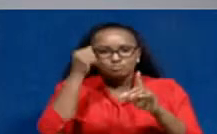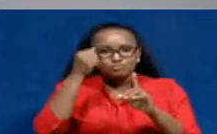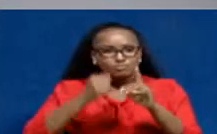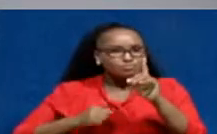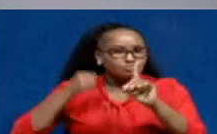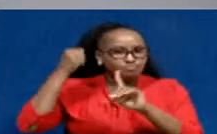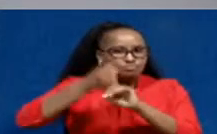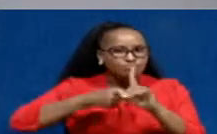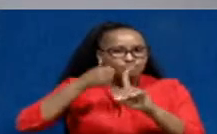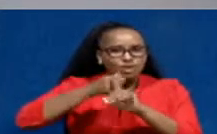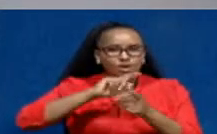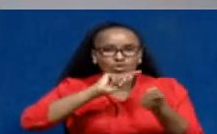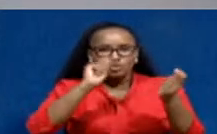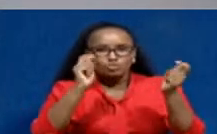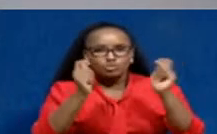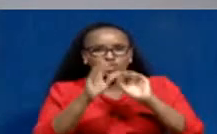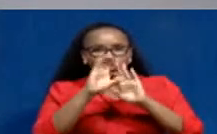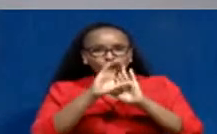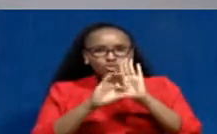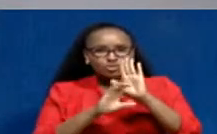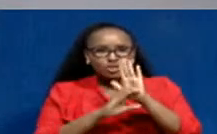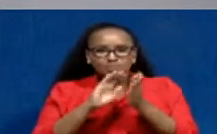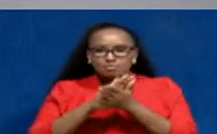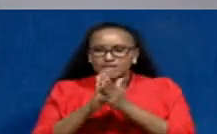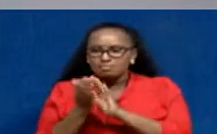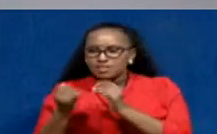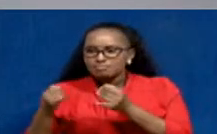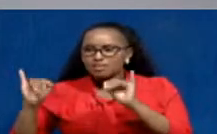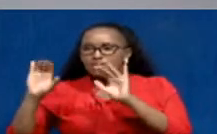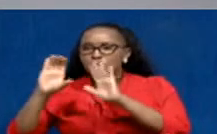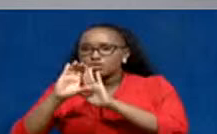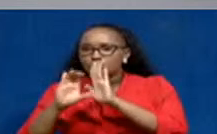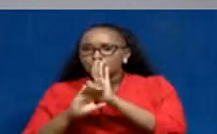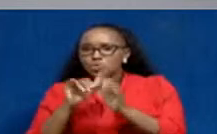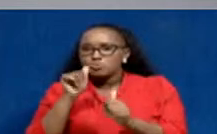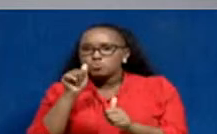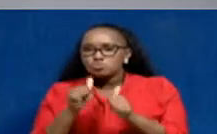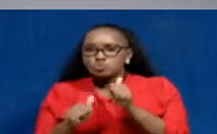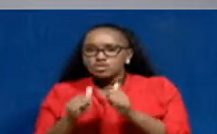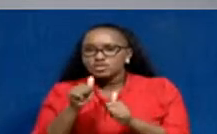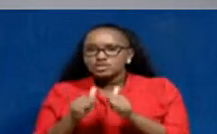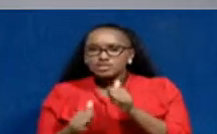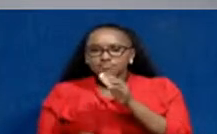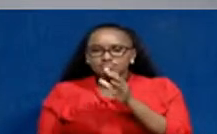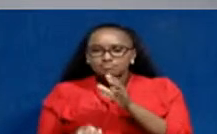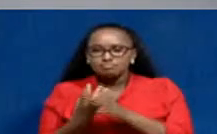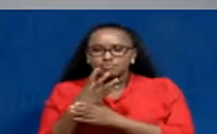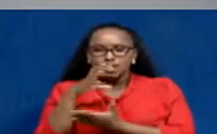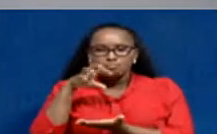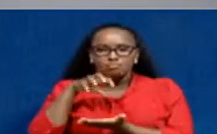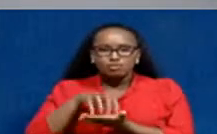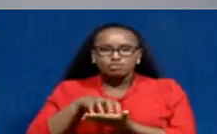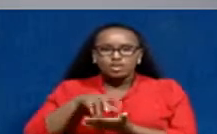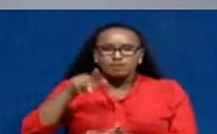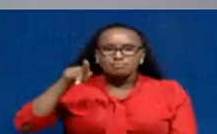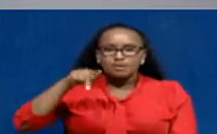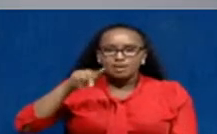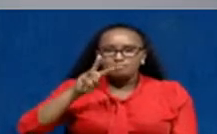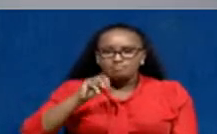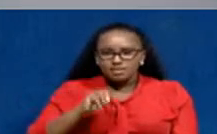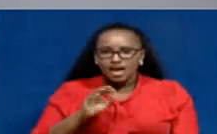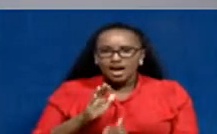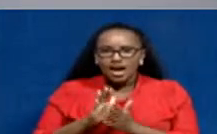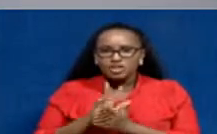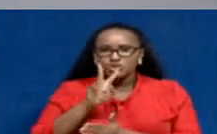changes to our independence constitution, which established the position of Prime Minister